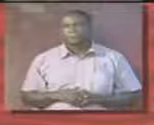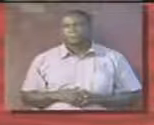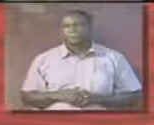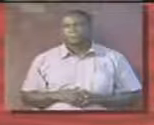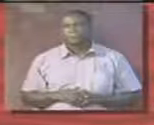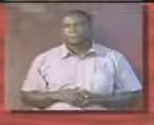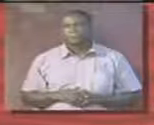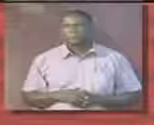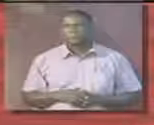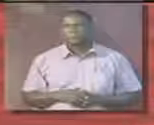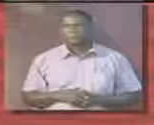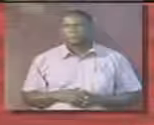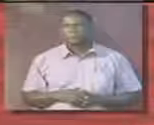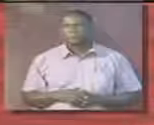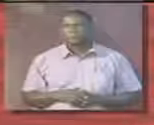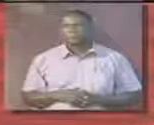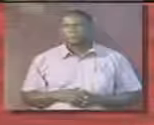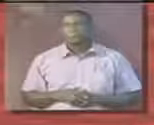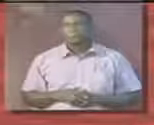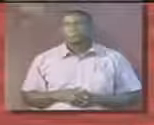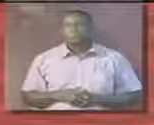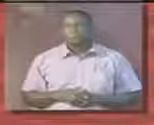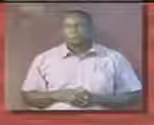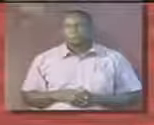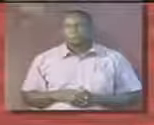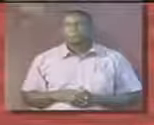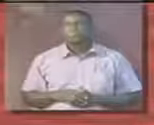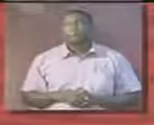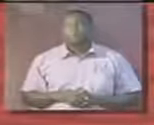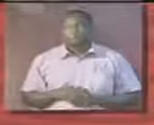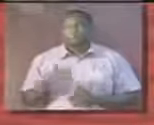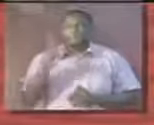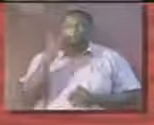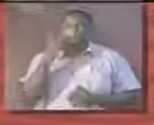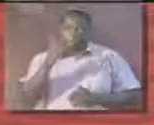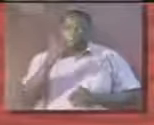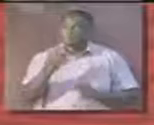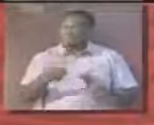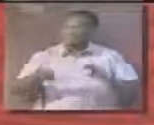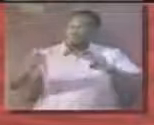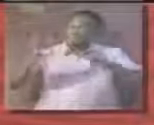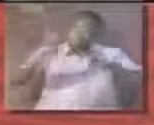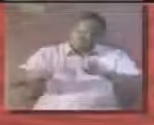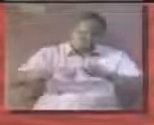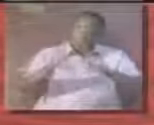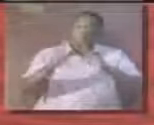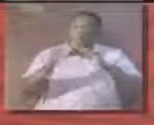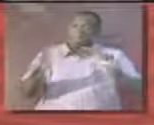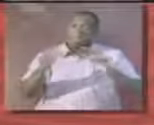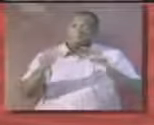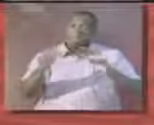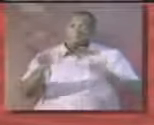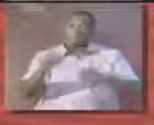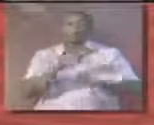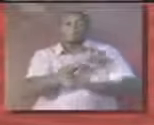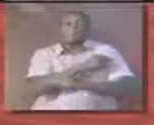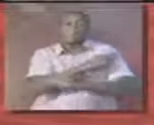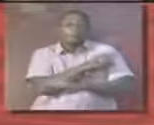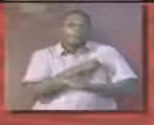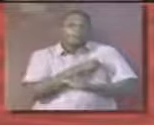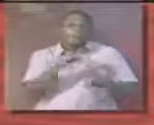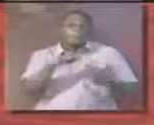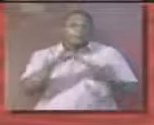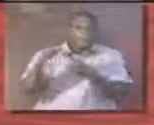response to the pandemic now at the level of the hospitals and especially the ward level patients. What we are